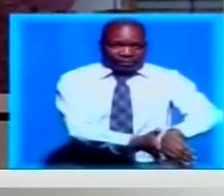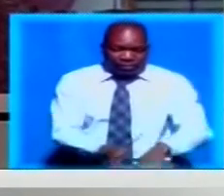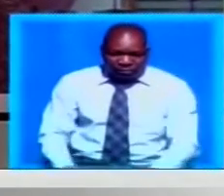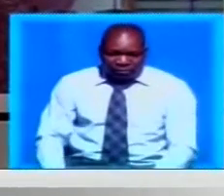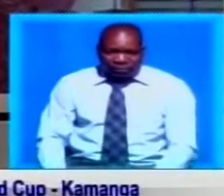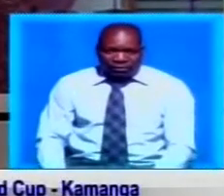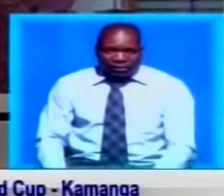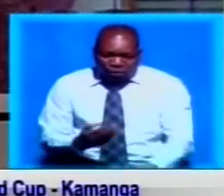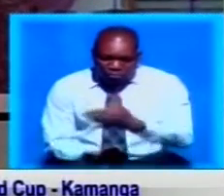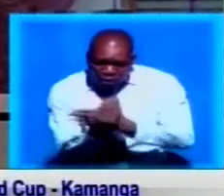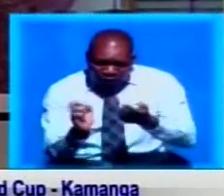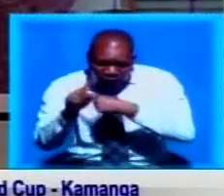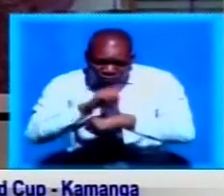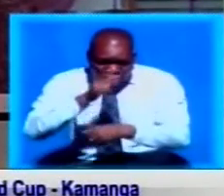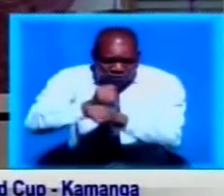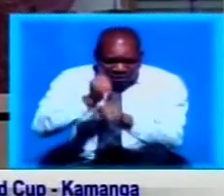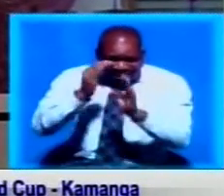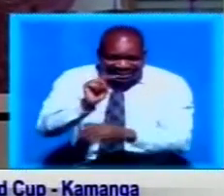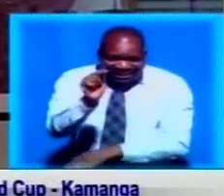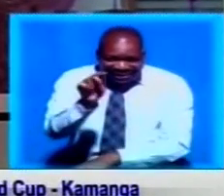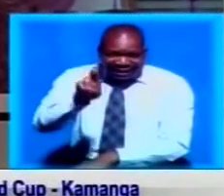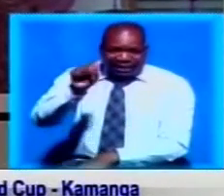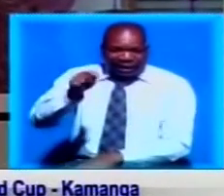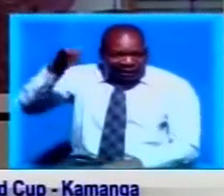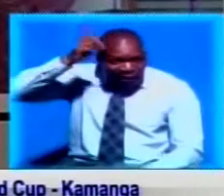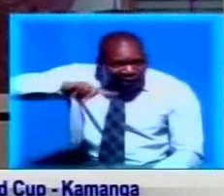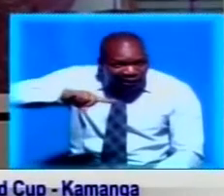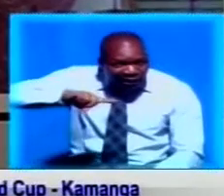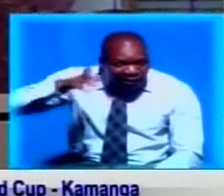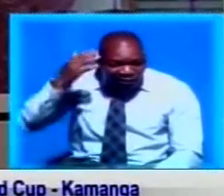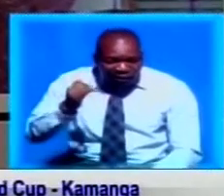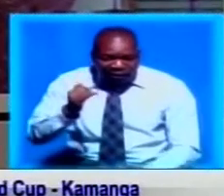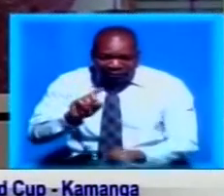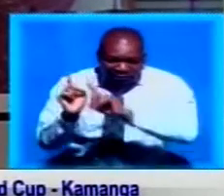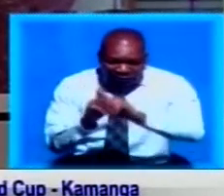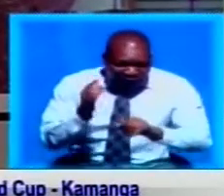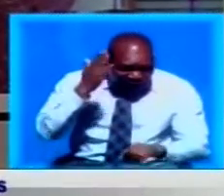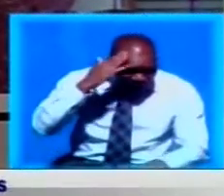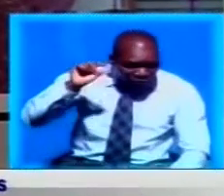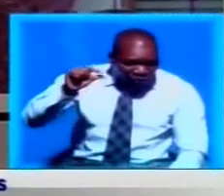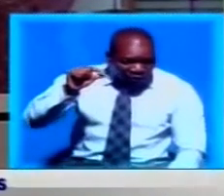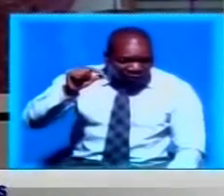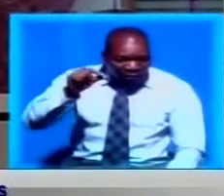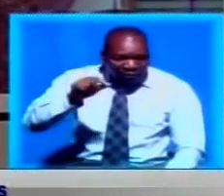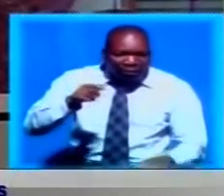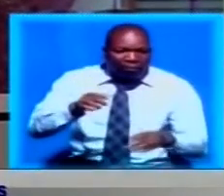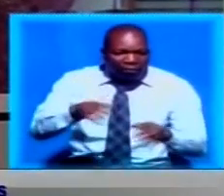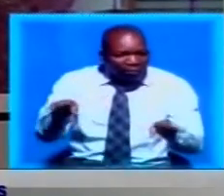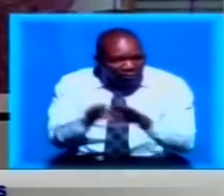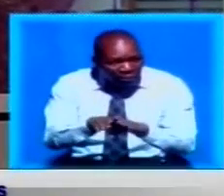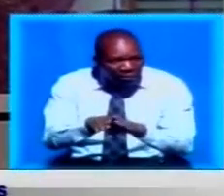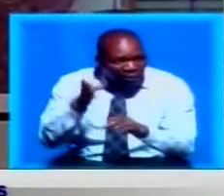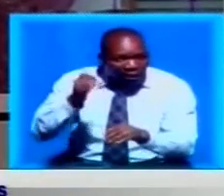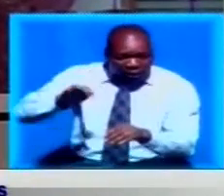Zambia Revenue Authority ZRA employees were this morning locked out at the headquarters for reporting late, and ZRA